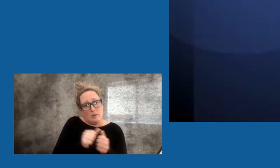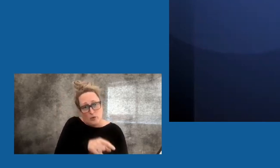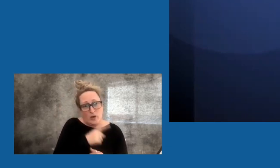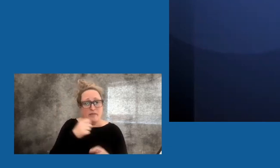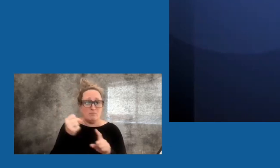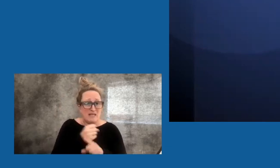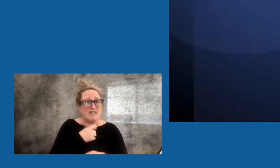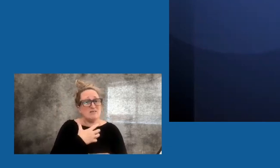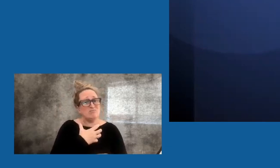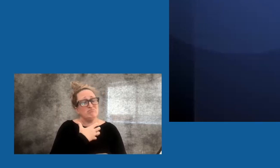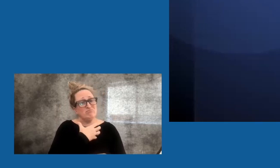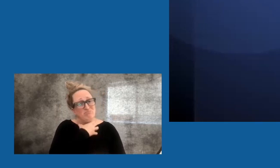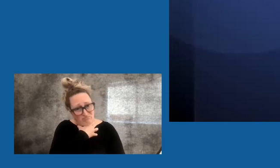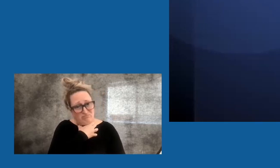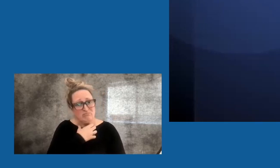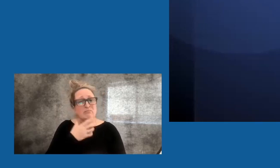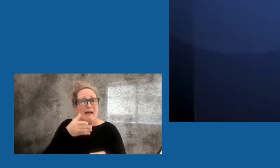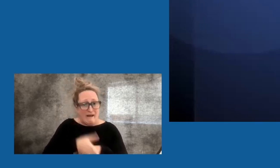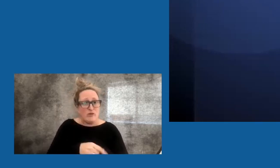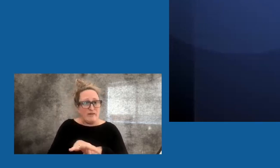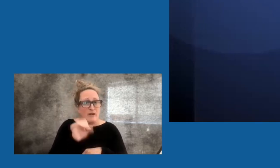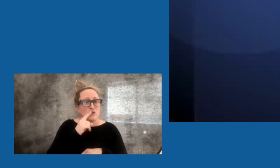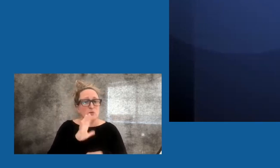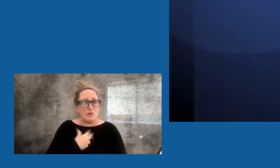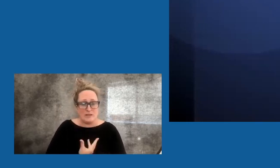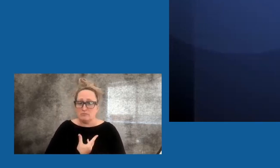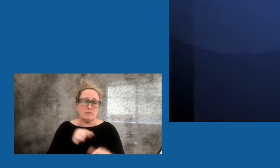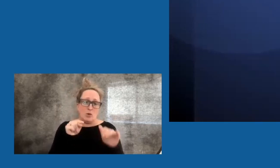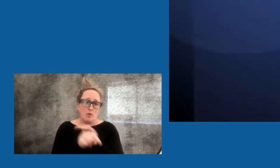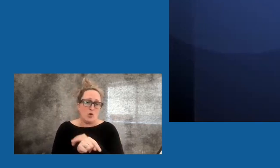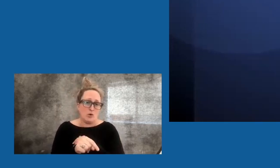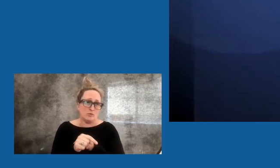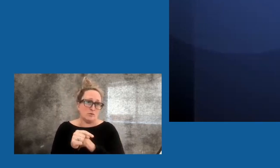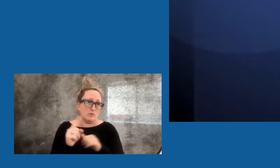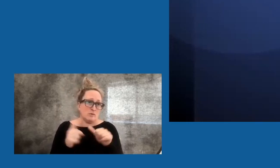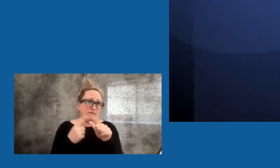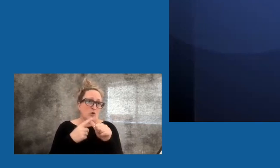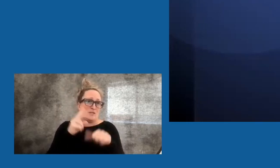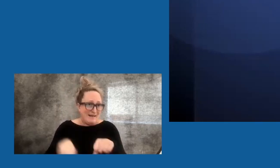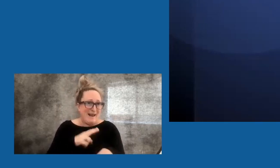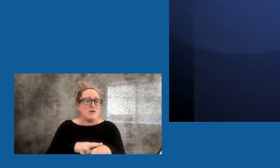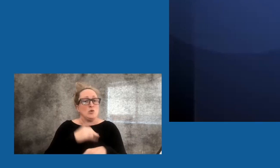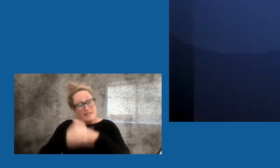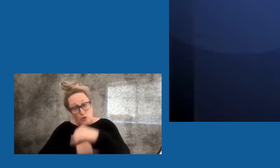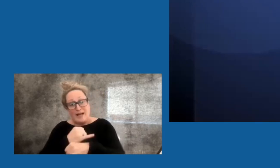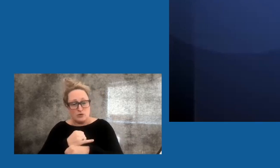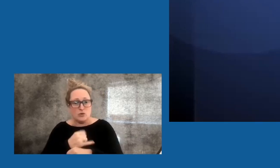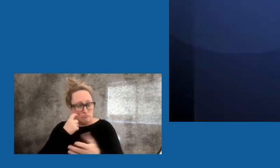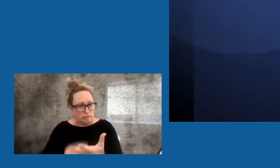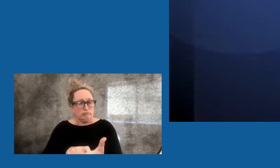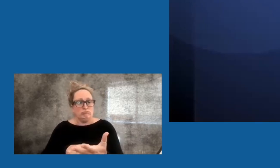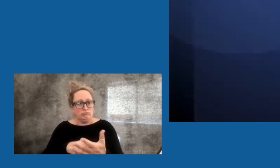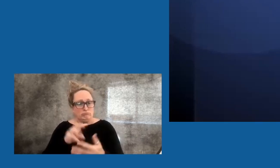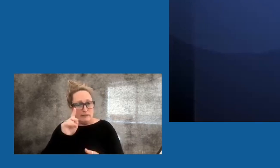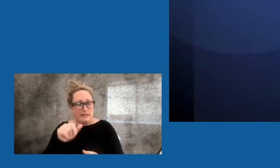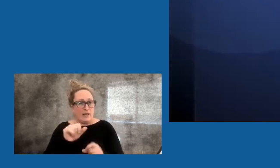beat and strangled her after discovering that she was trans. Her murder case was probably the first national and international